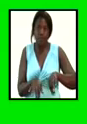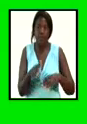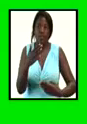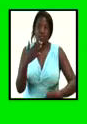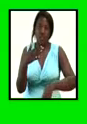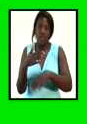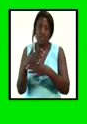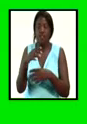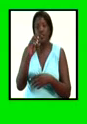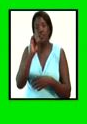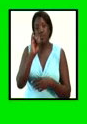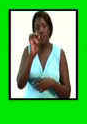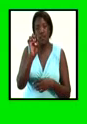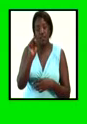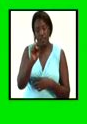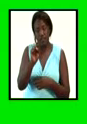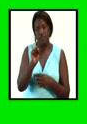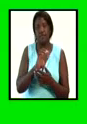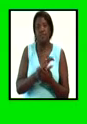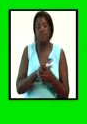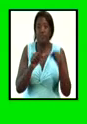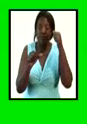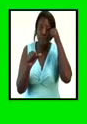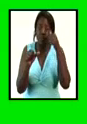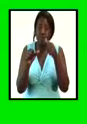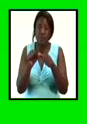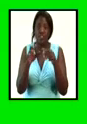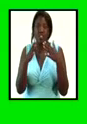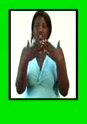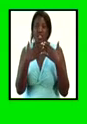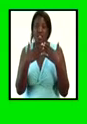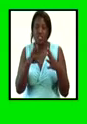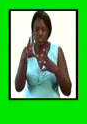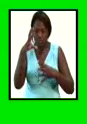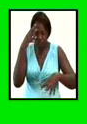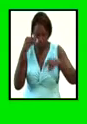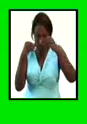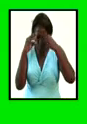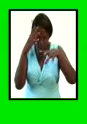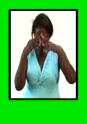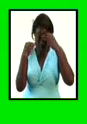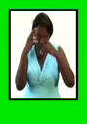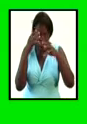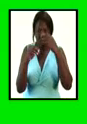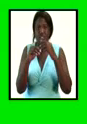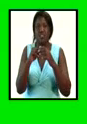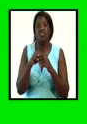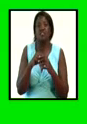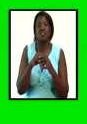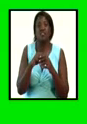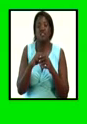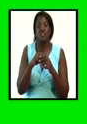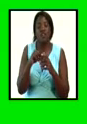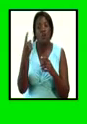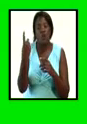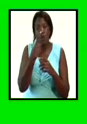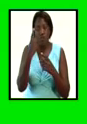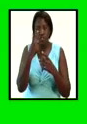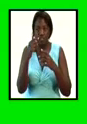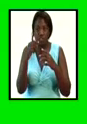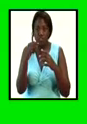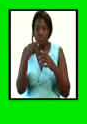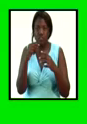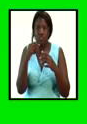and add IES. Remember, study and memorize the irregular plural forms. It's the only way to make